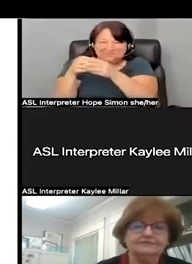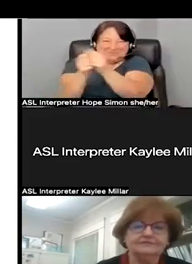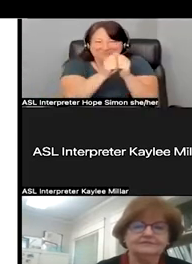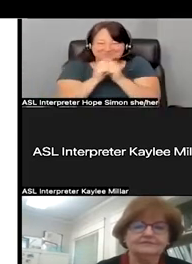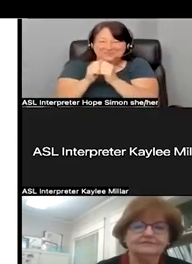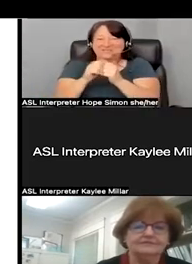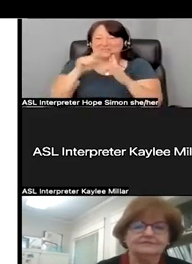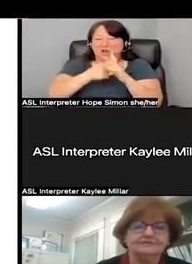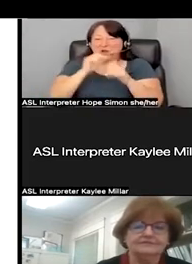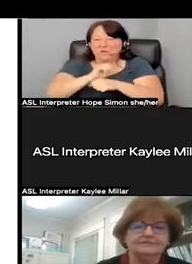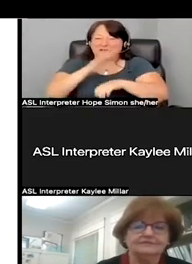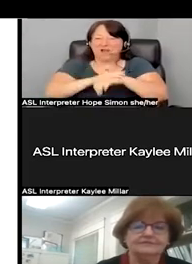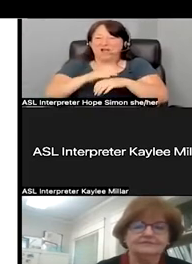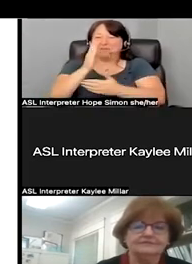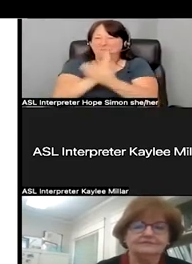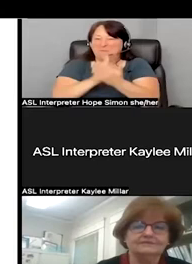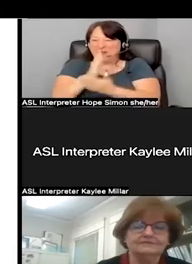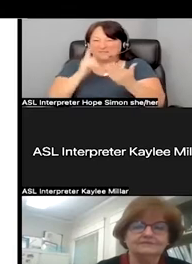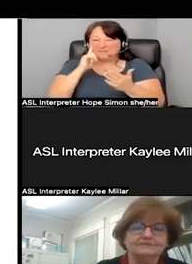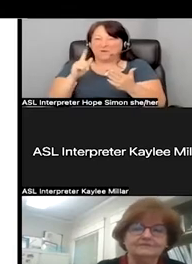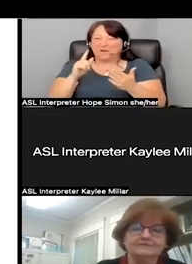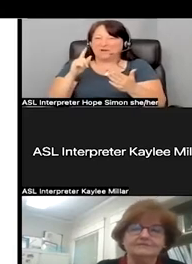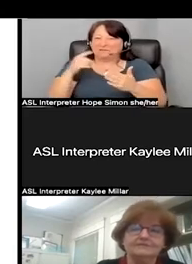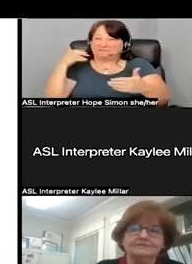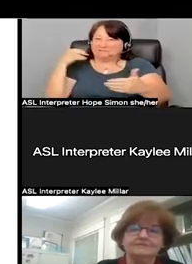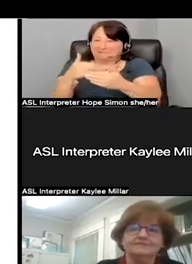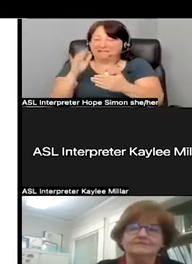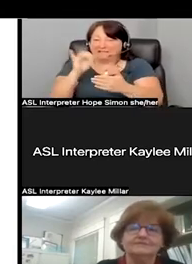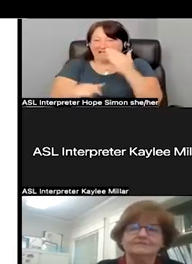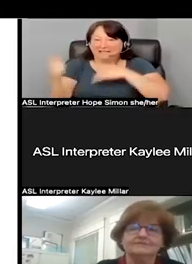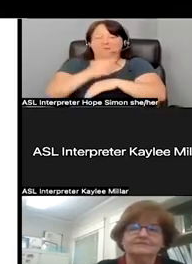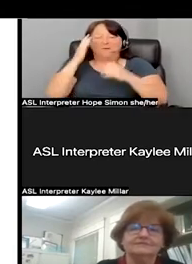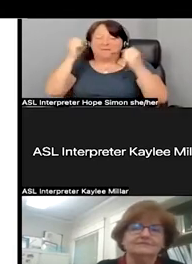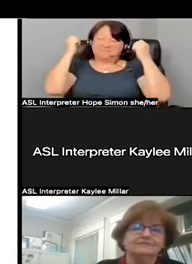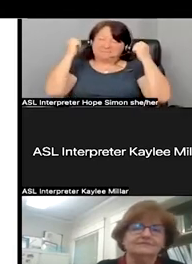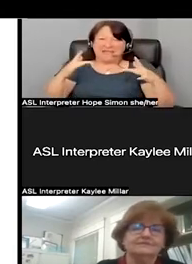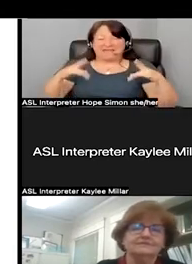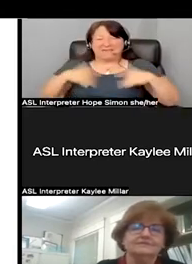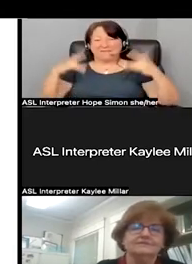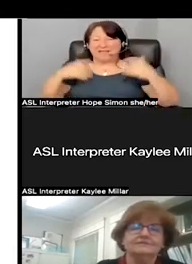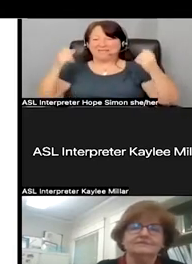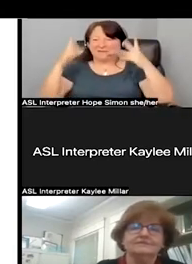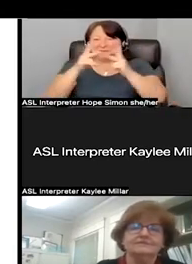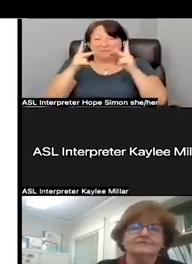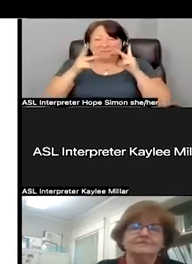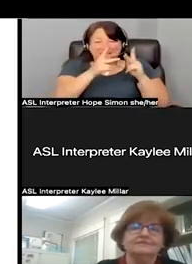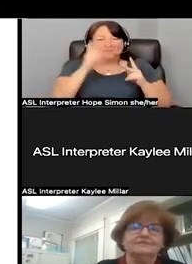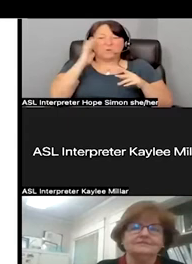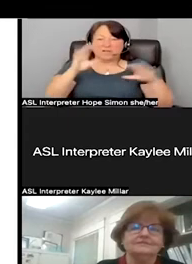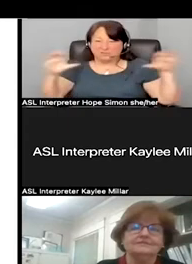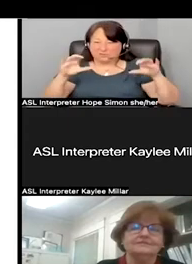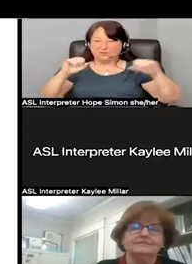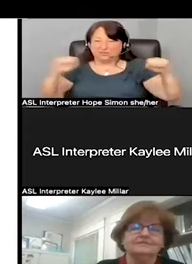leading up to that day. While there will be multiple events and multiple sites that will be doing ShakeOut activities,